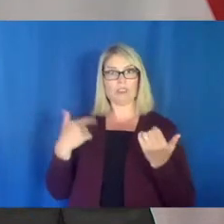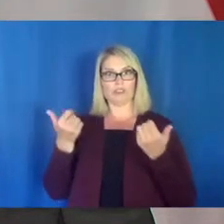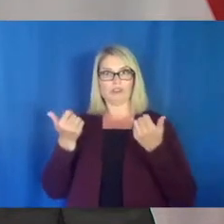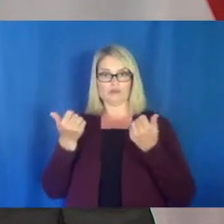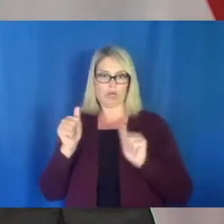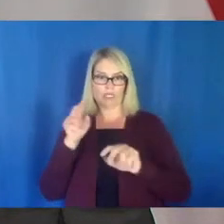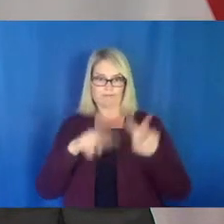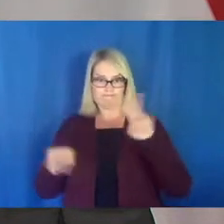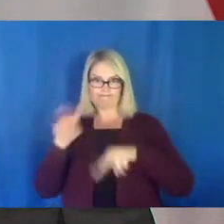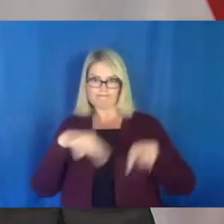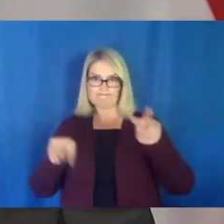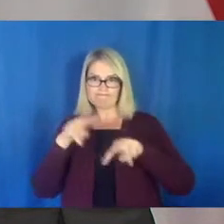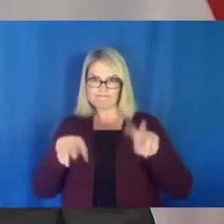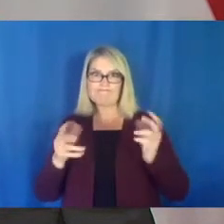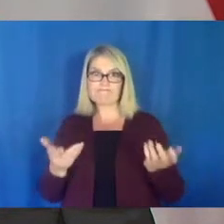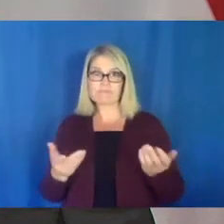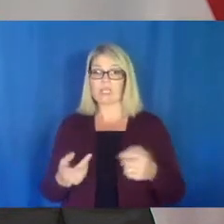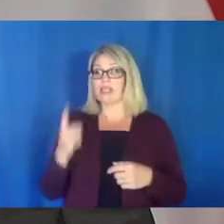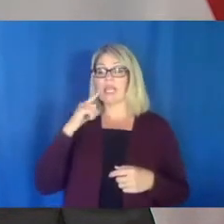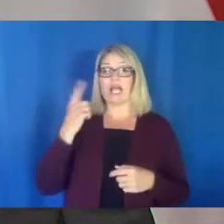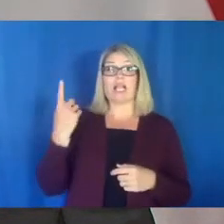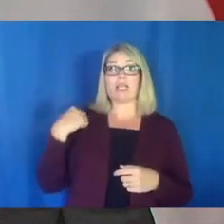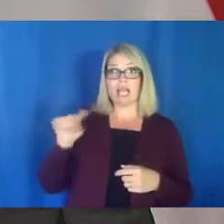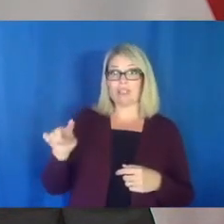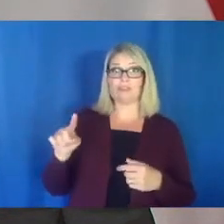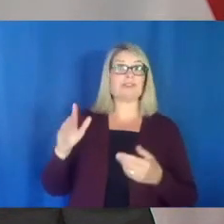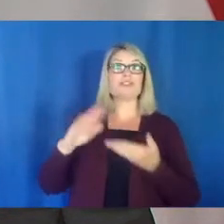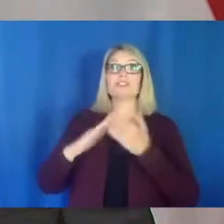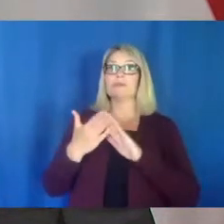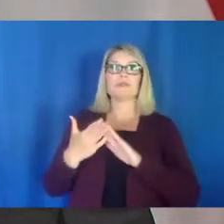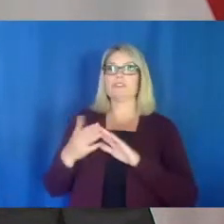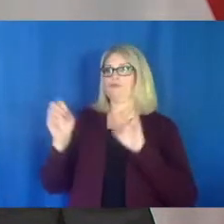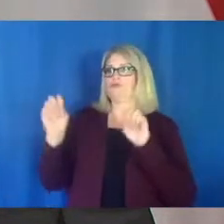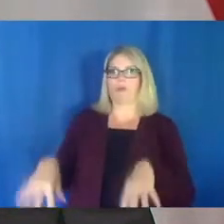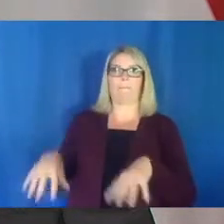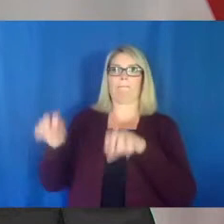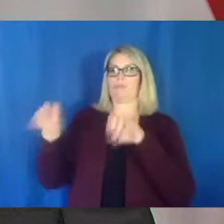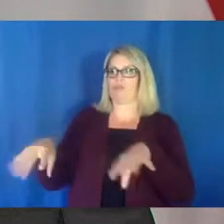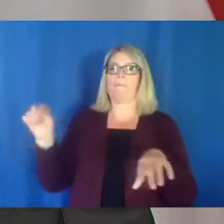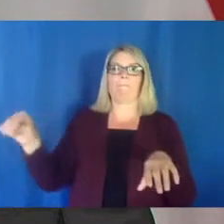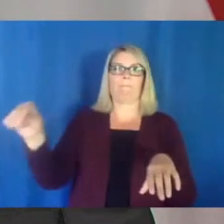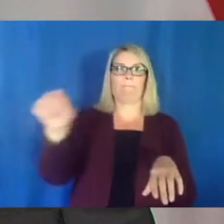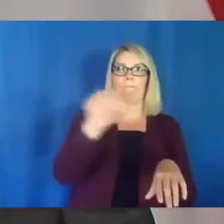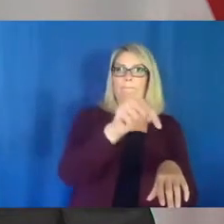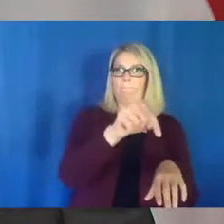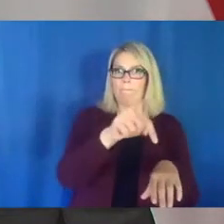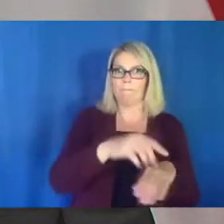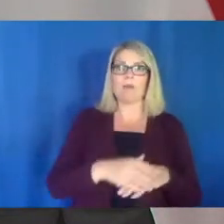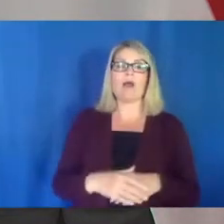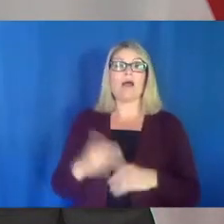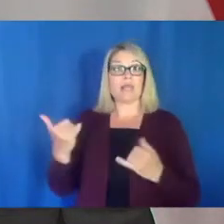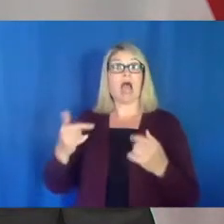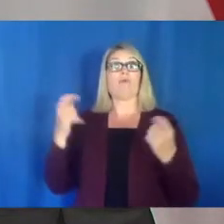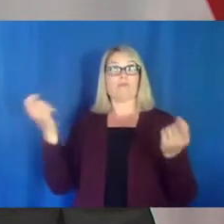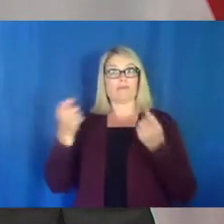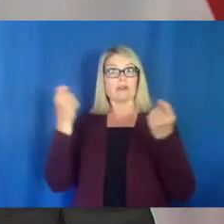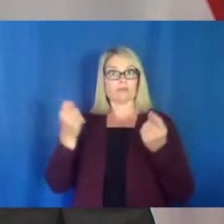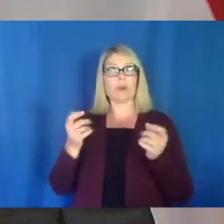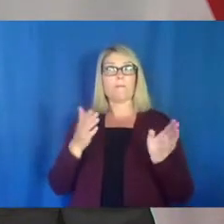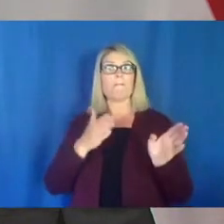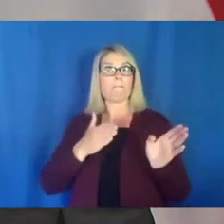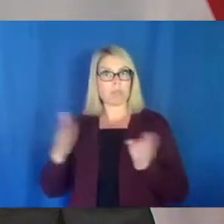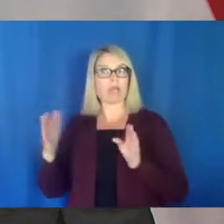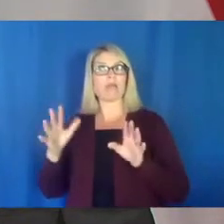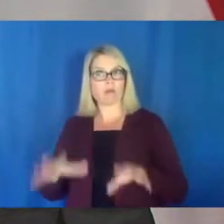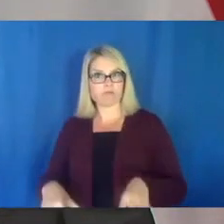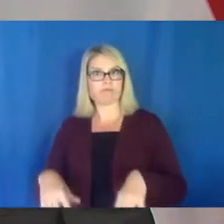think last year, communities were saying we're not having them. I think communities and festival organizers are looking now, and